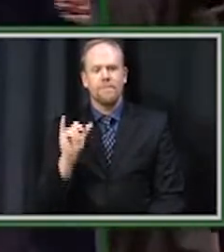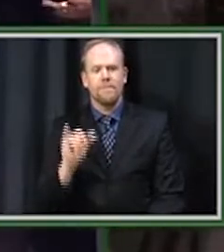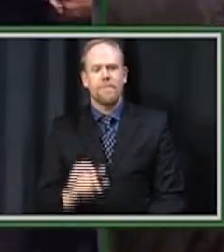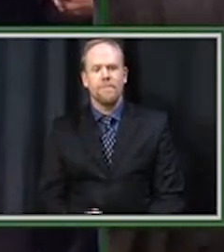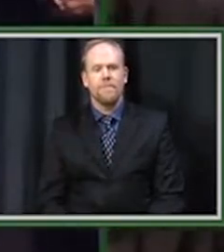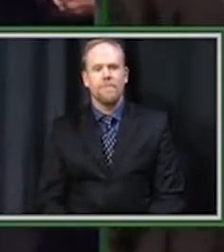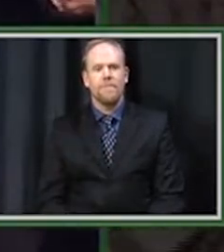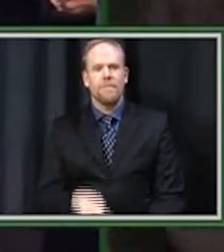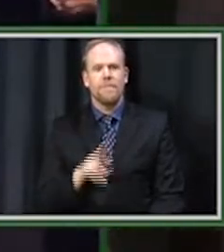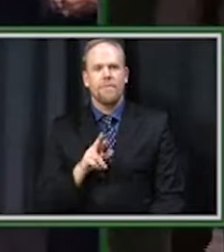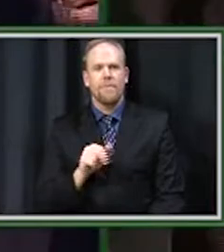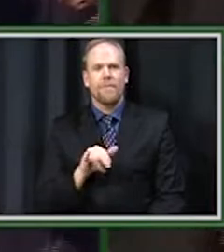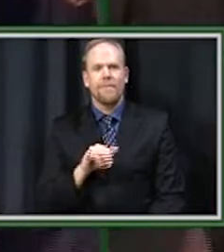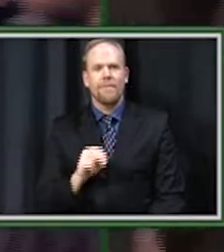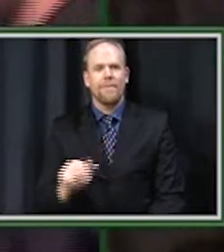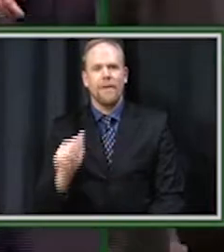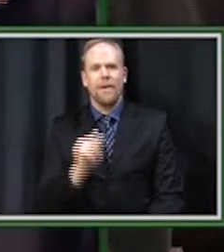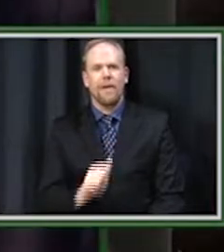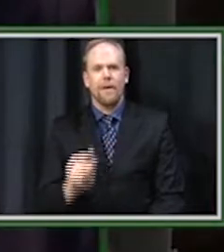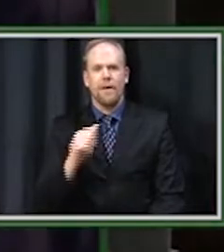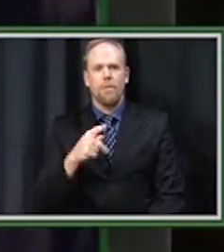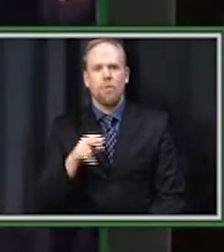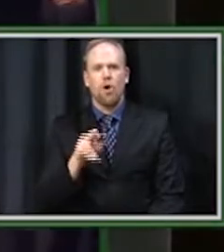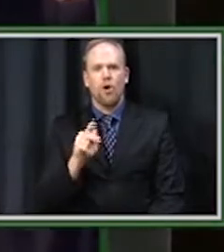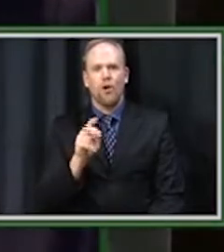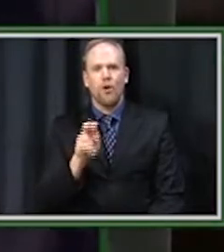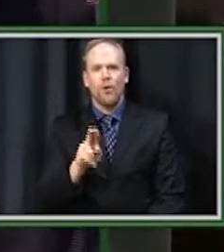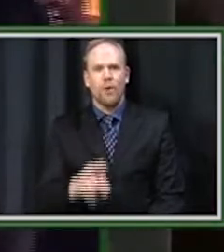Ryan A. Harder.